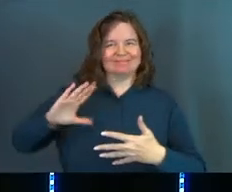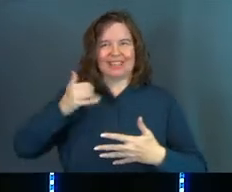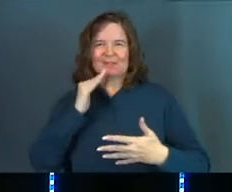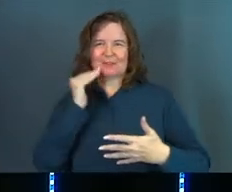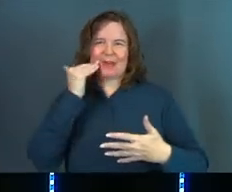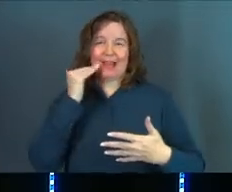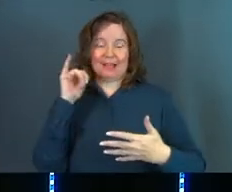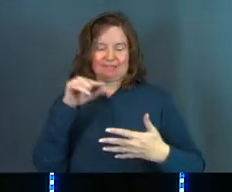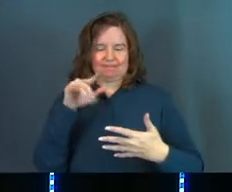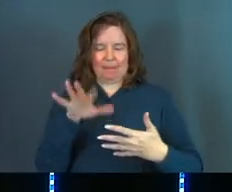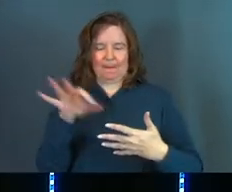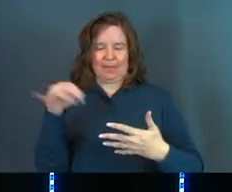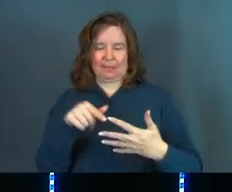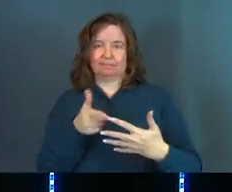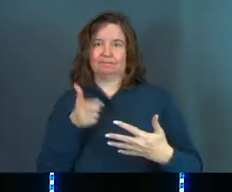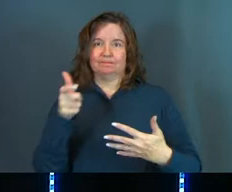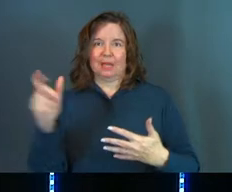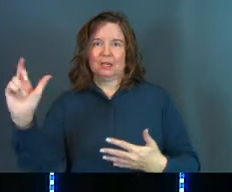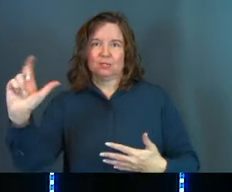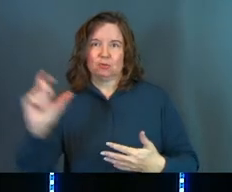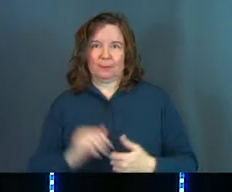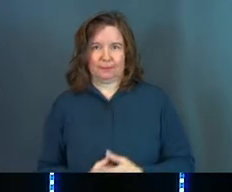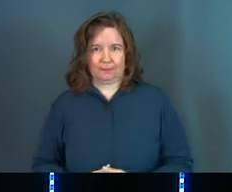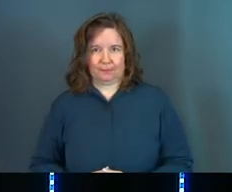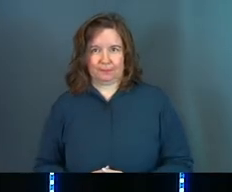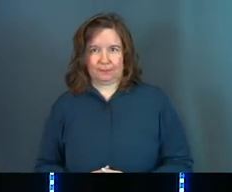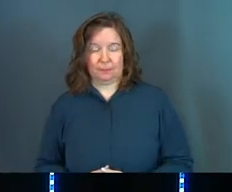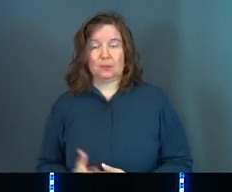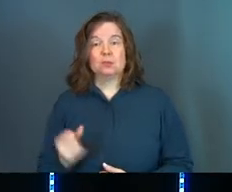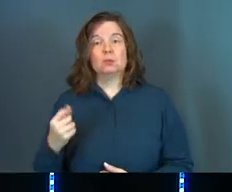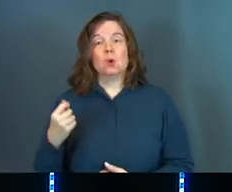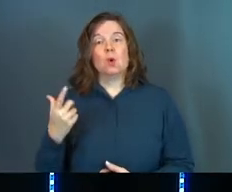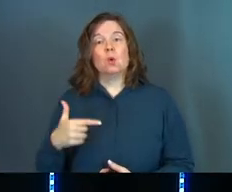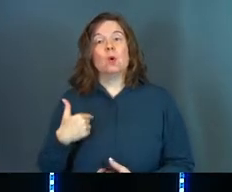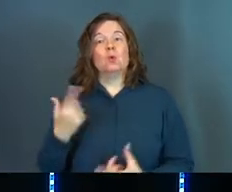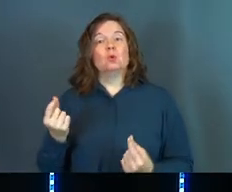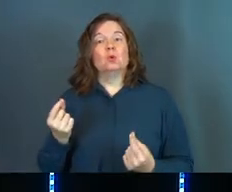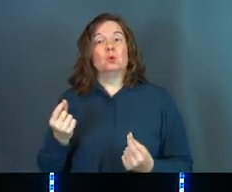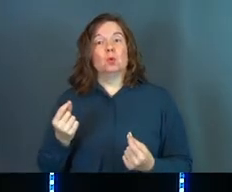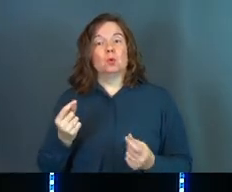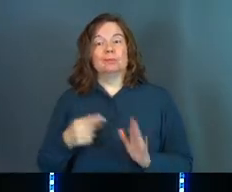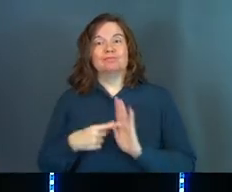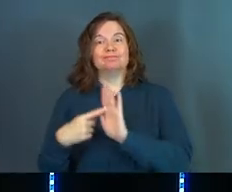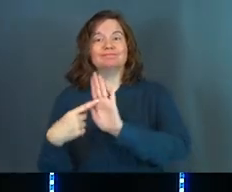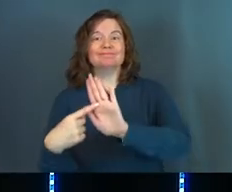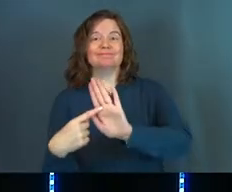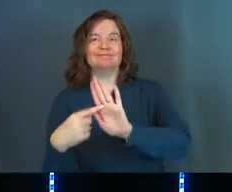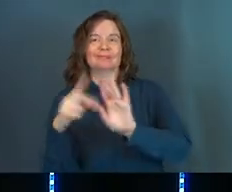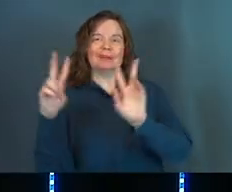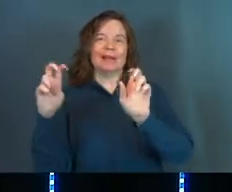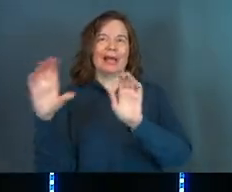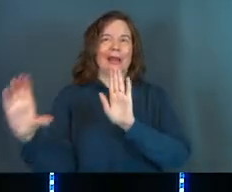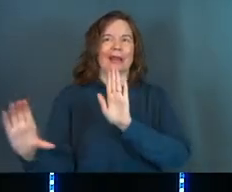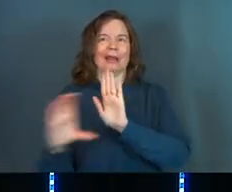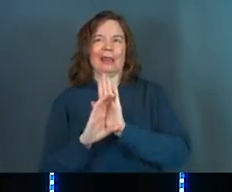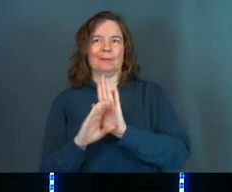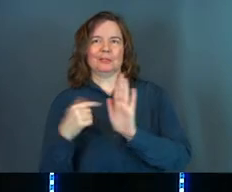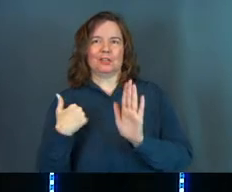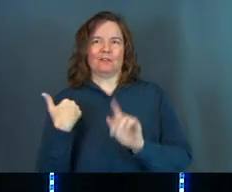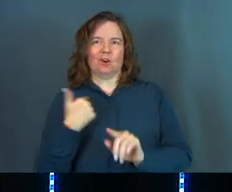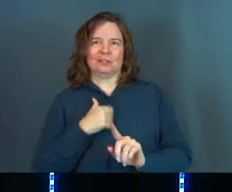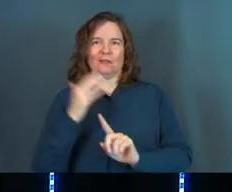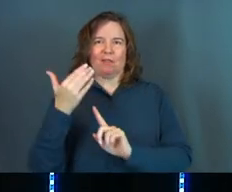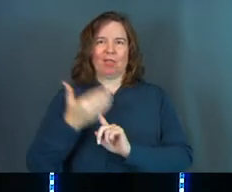everybody's smiling. That's the one that goes on Instagram. And so what we do is we put out there an image of ourselves, not the real